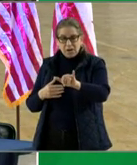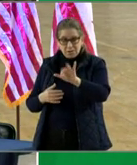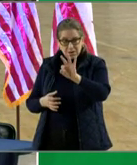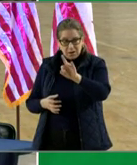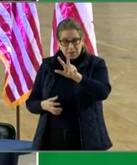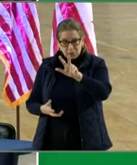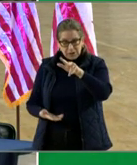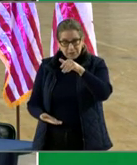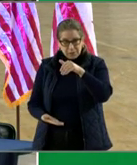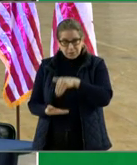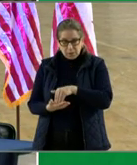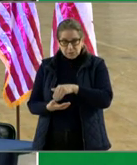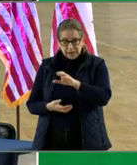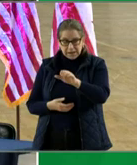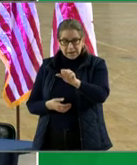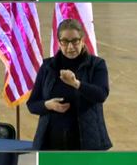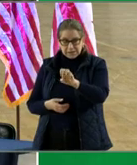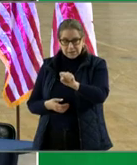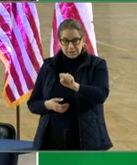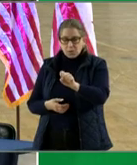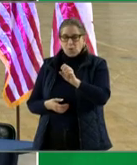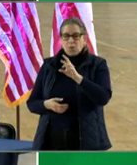pandemic with a peak in July?